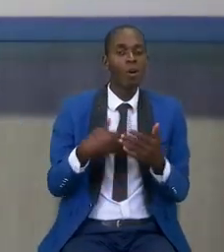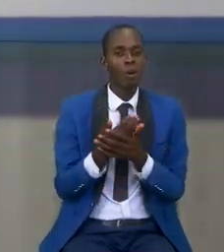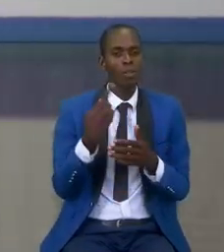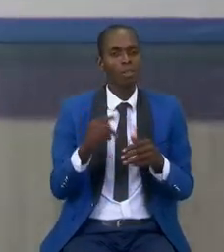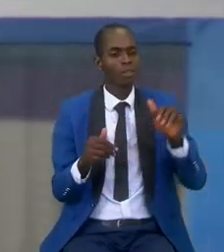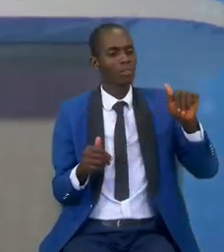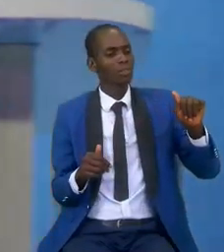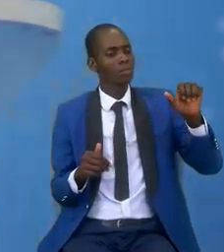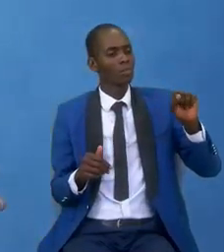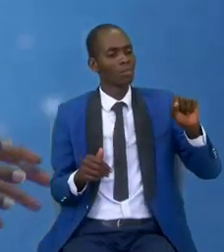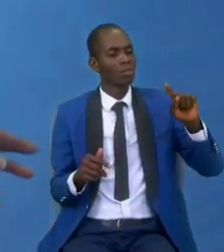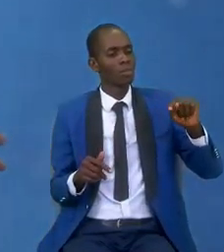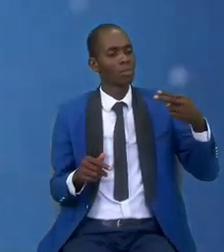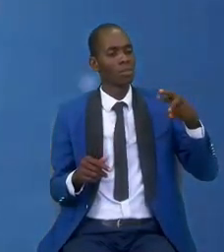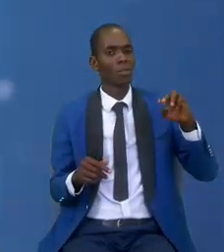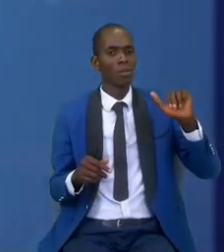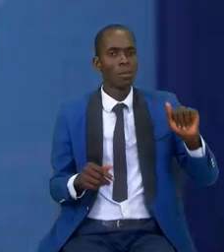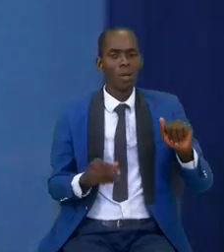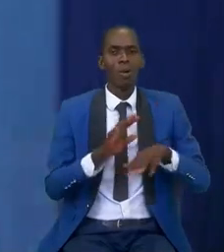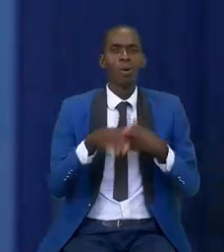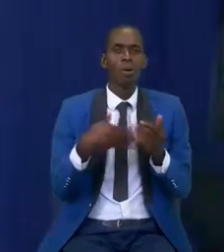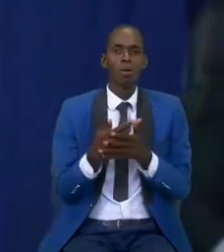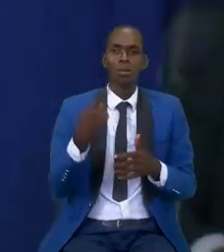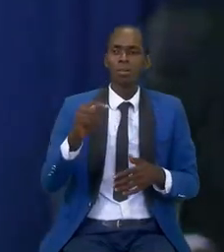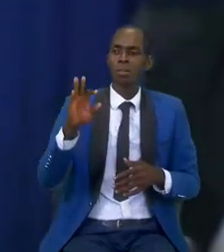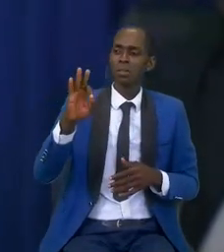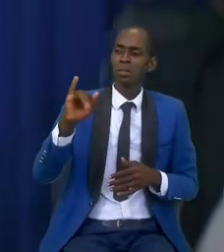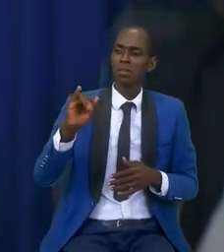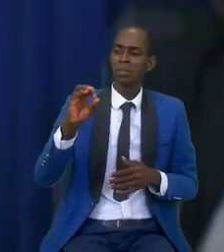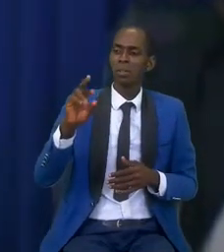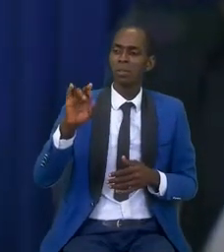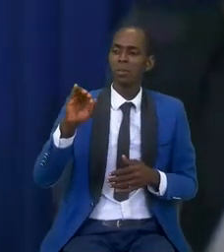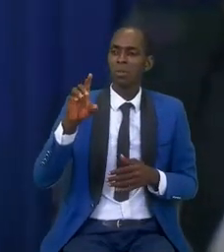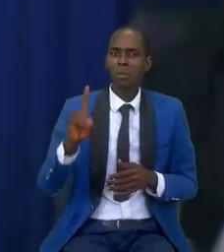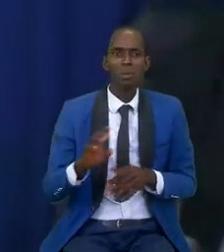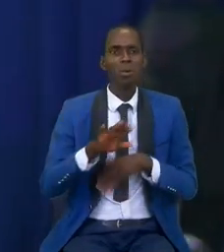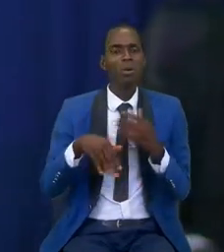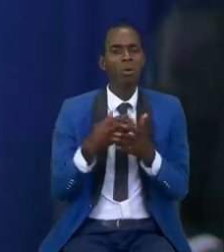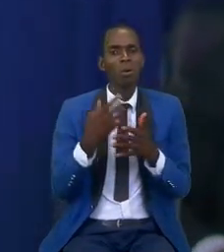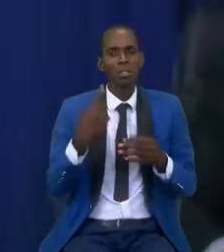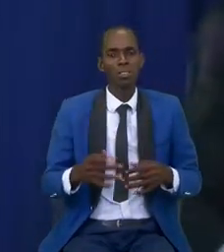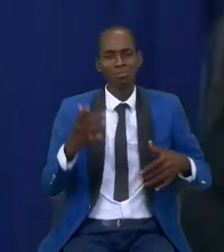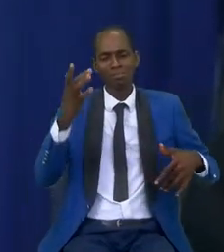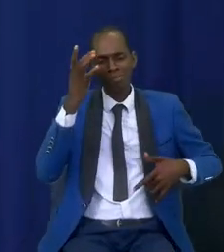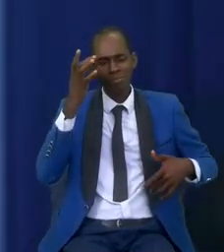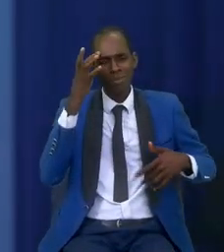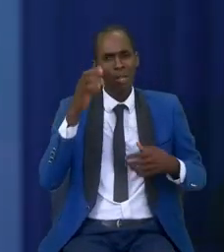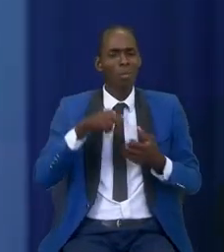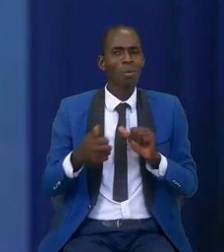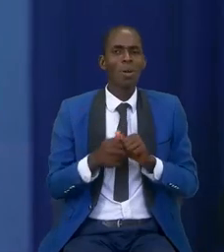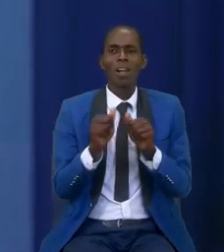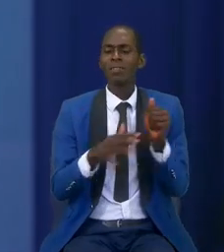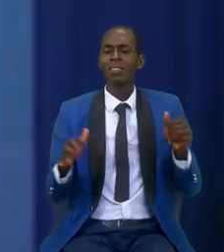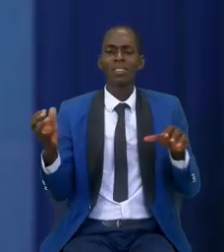the Hunchback and all the deepness and everything taken away to anointing Jesus because he says and they